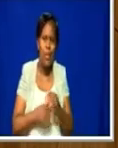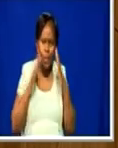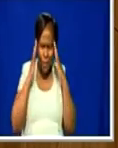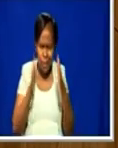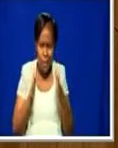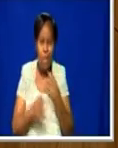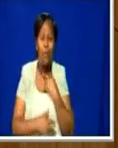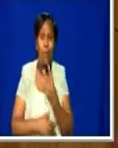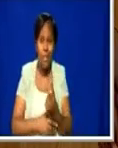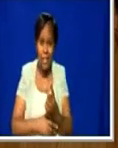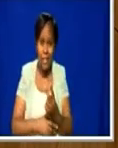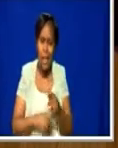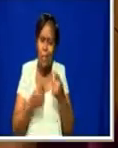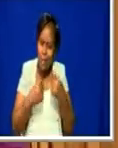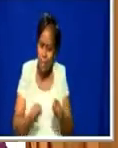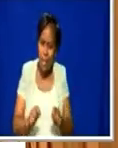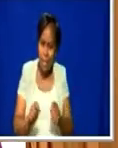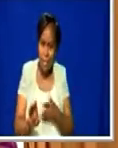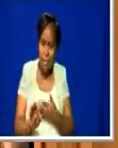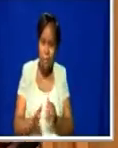with my voice, okay? I'm just going to try.